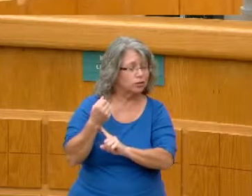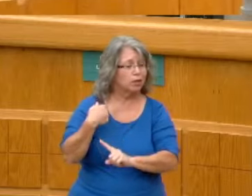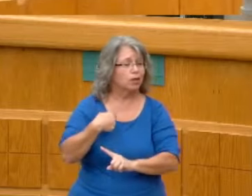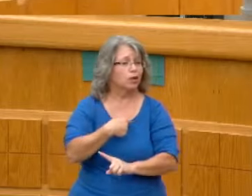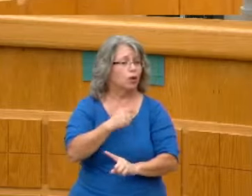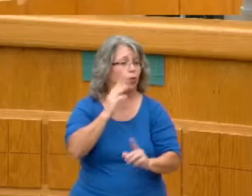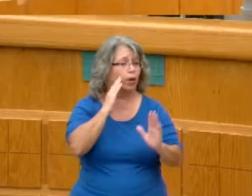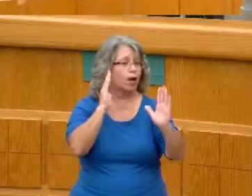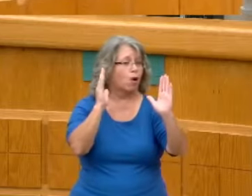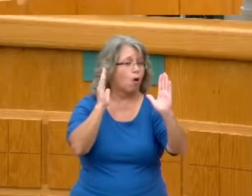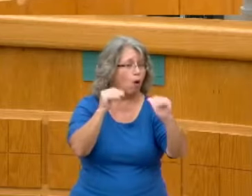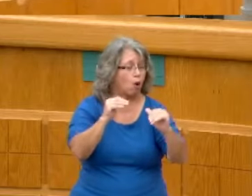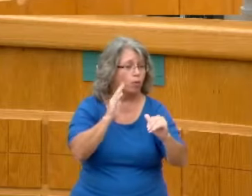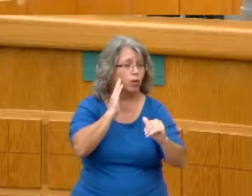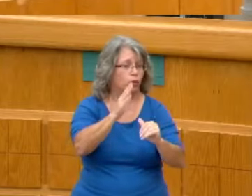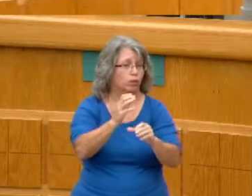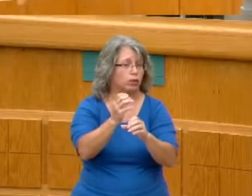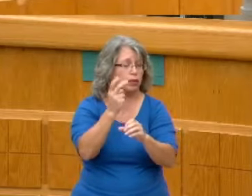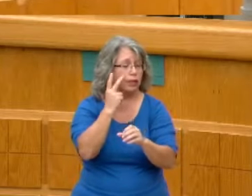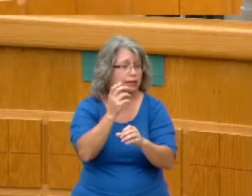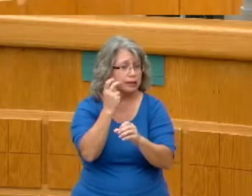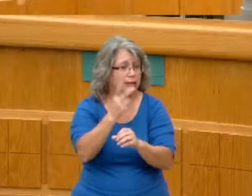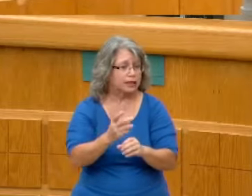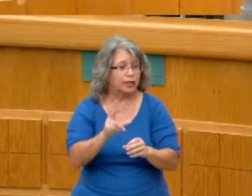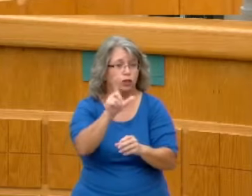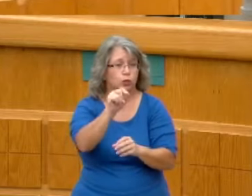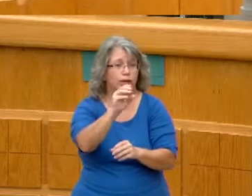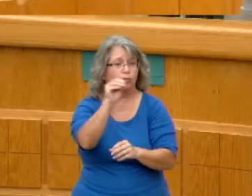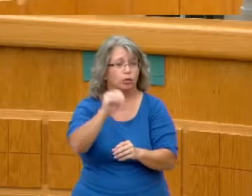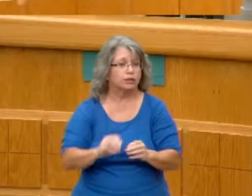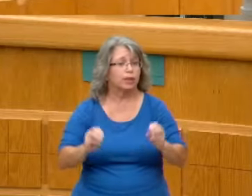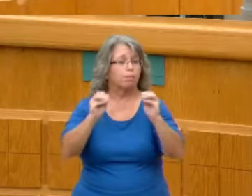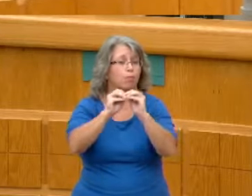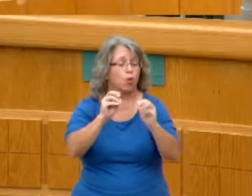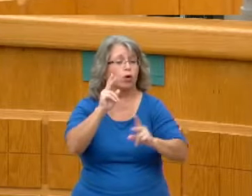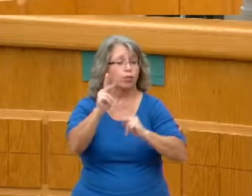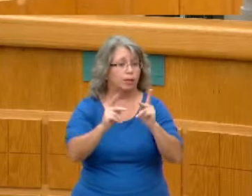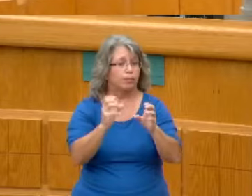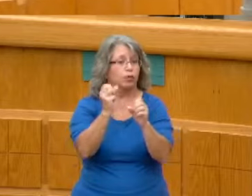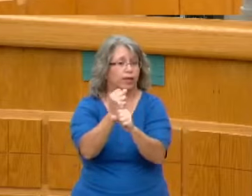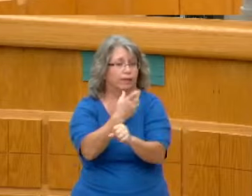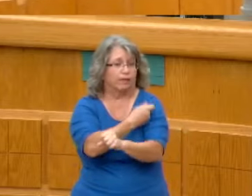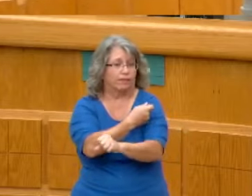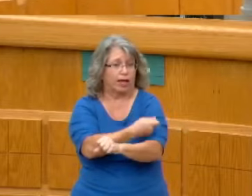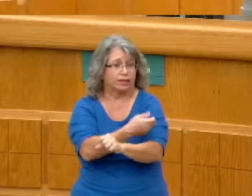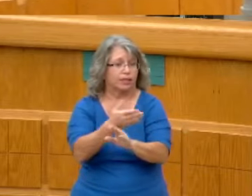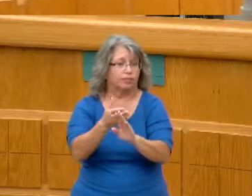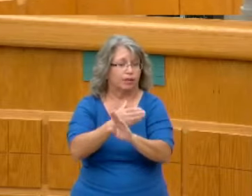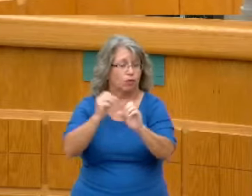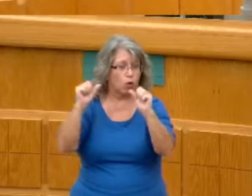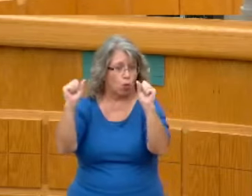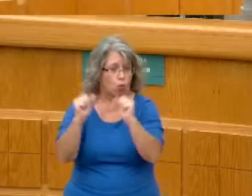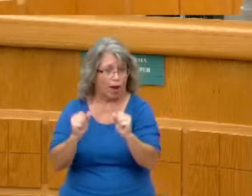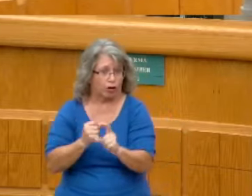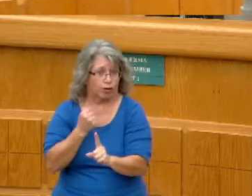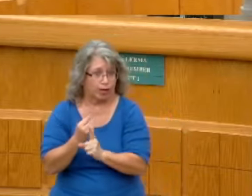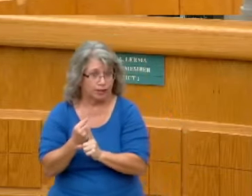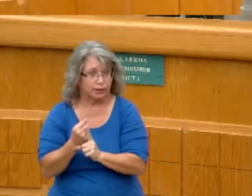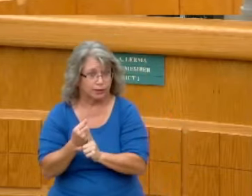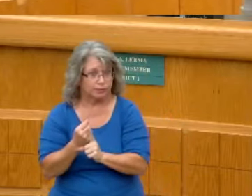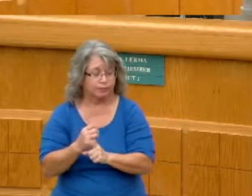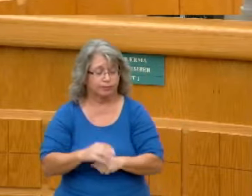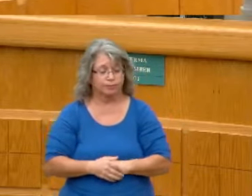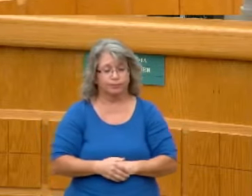20% increase before winter. Breakthrough infections are expected, and don't diminish the fact that